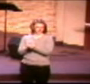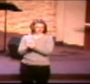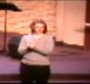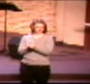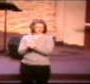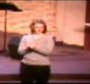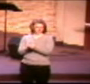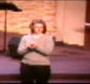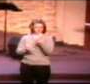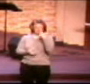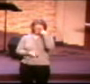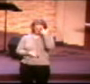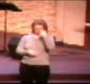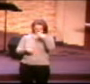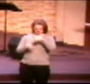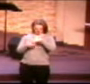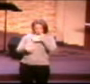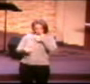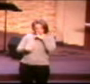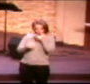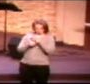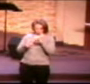because in my commitment to you,